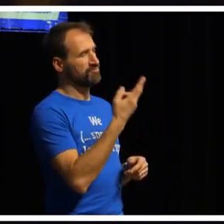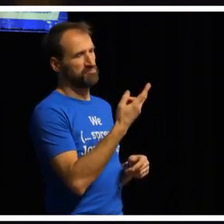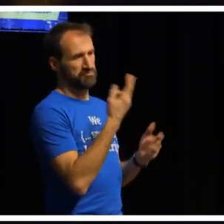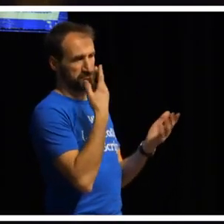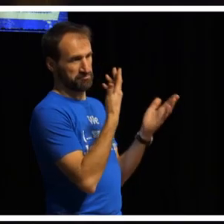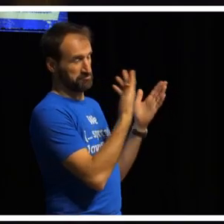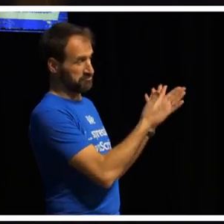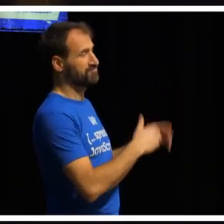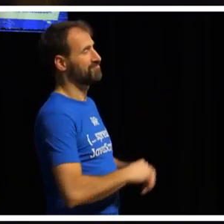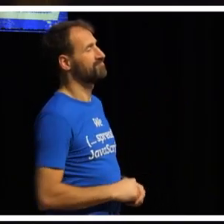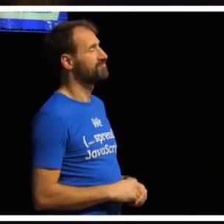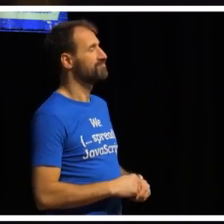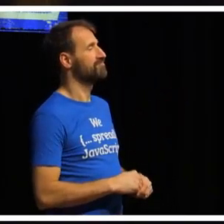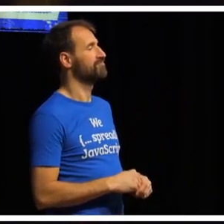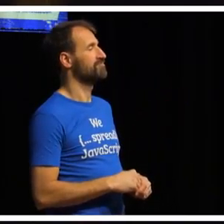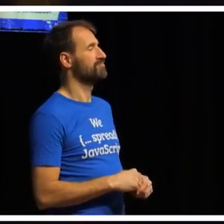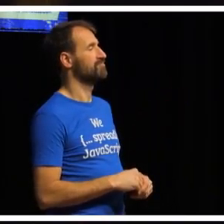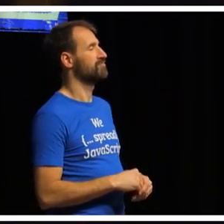/connect.